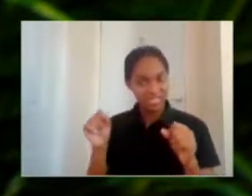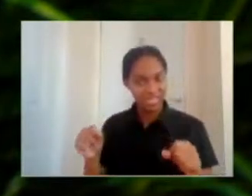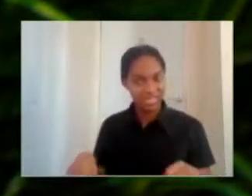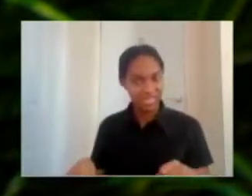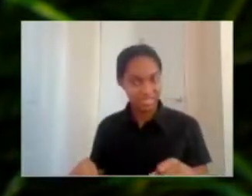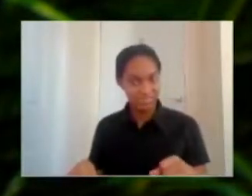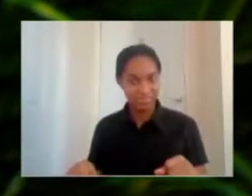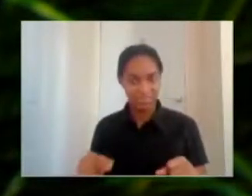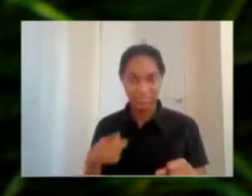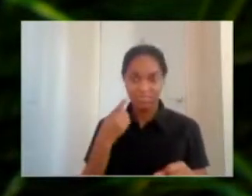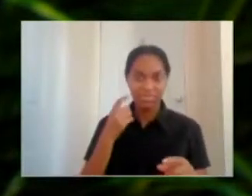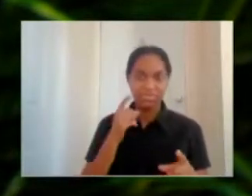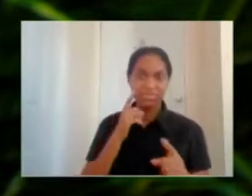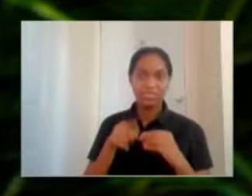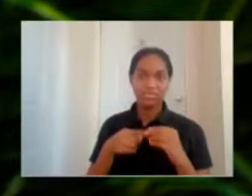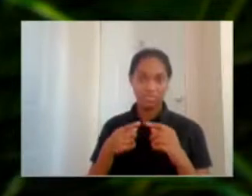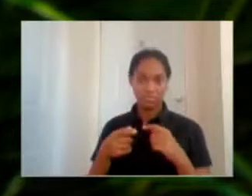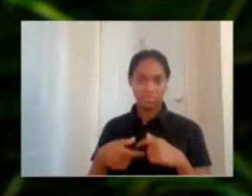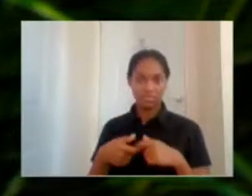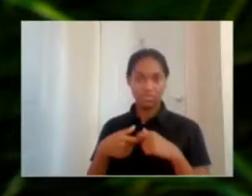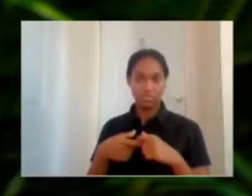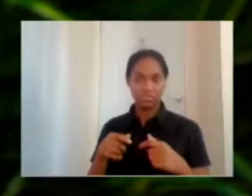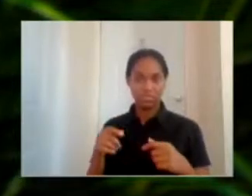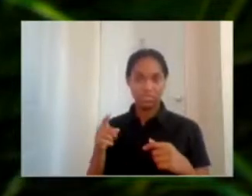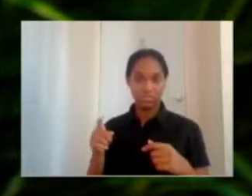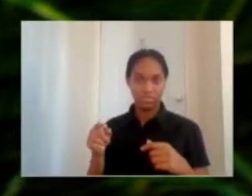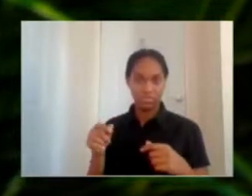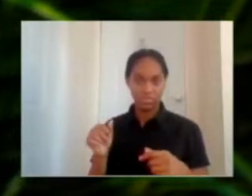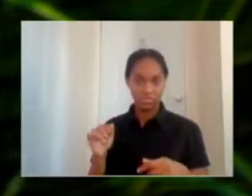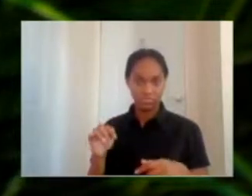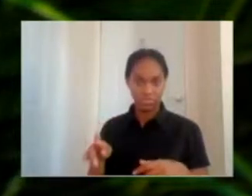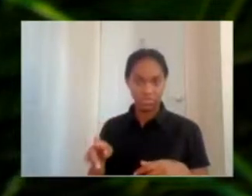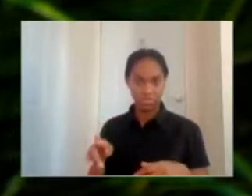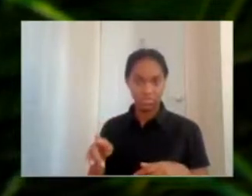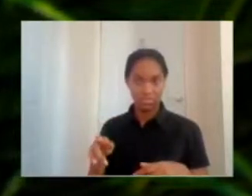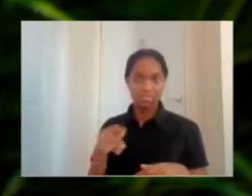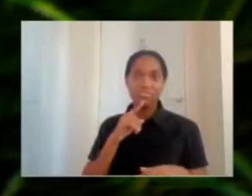were talking about during the break, free-to-air is actually sort of the